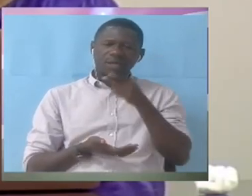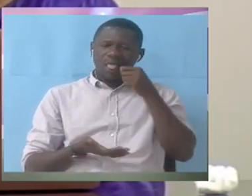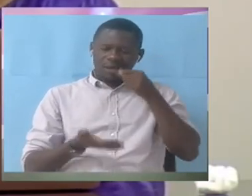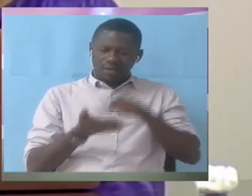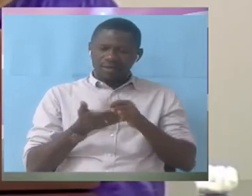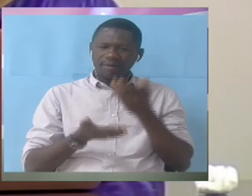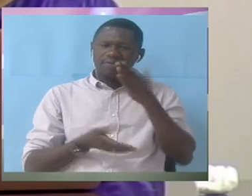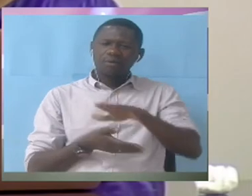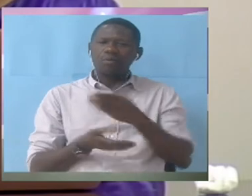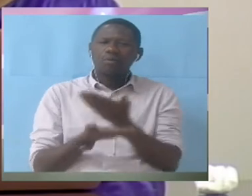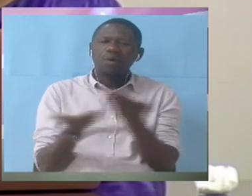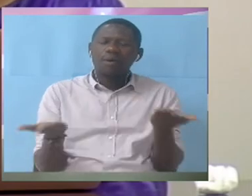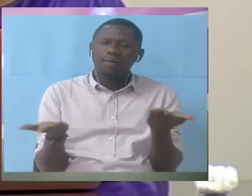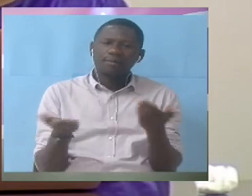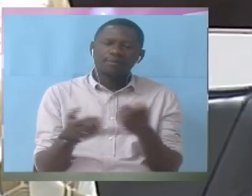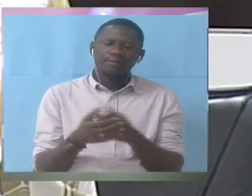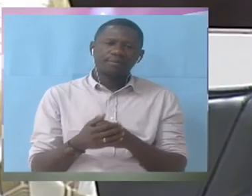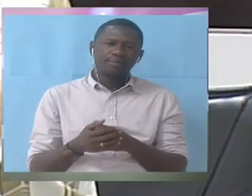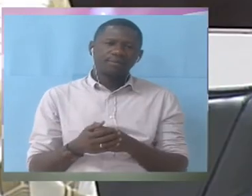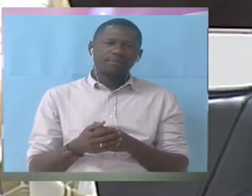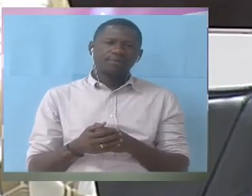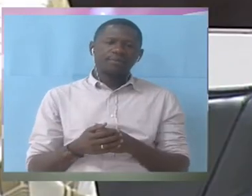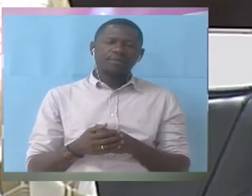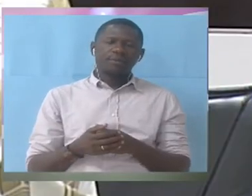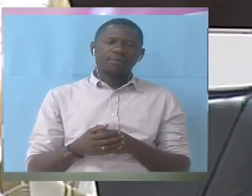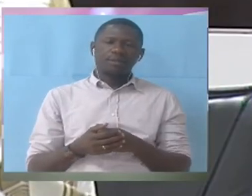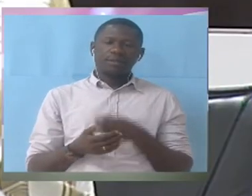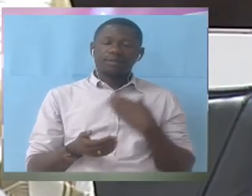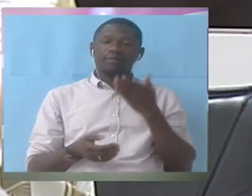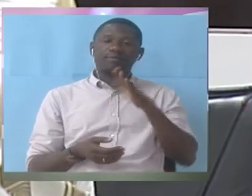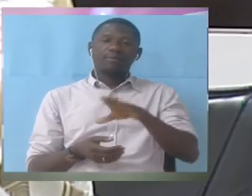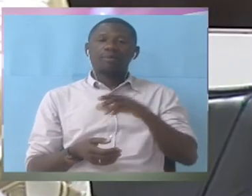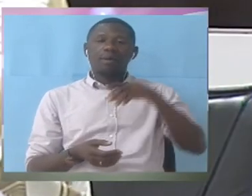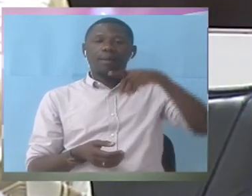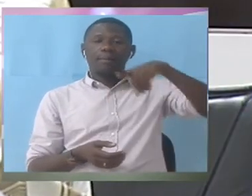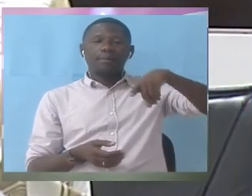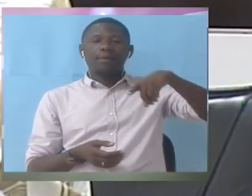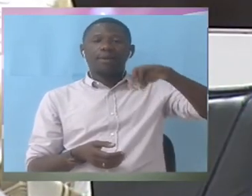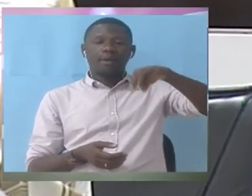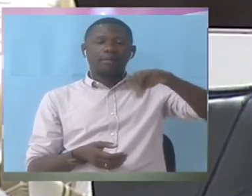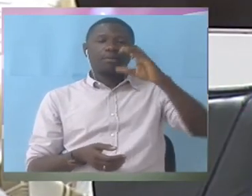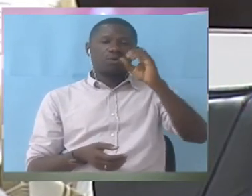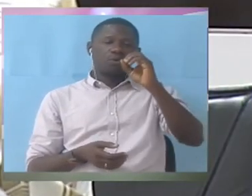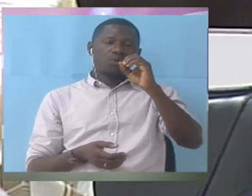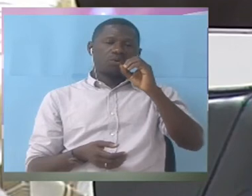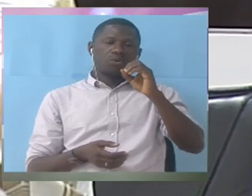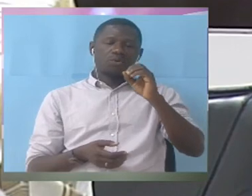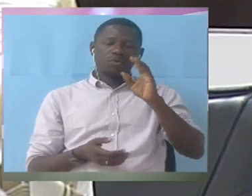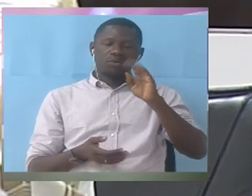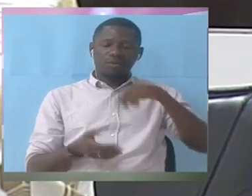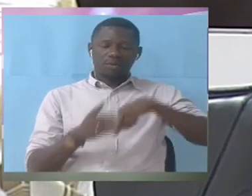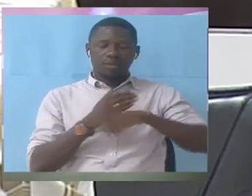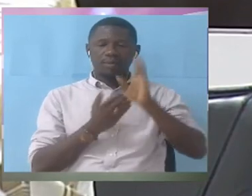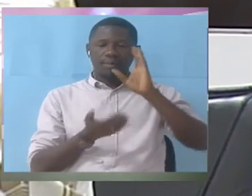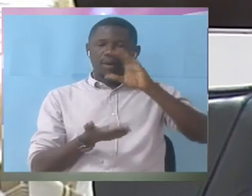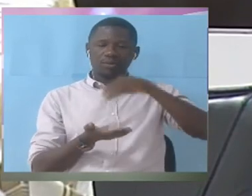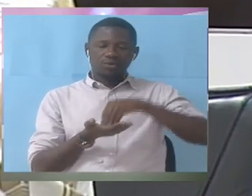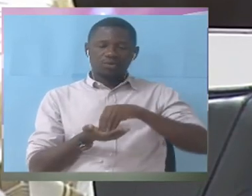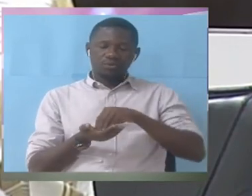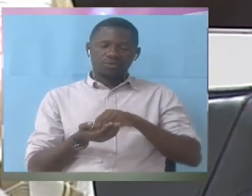It came from the personal management office. Mu ngi jogé personal management office. And it read